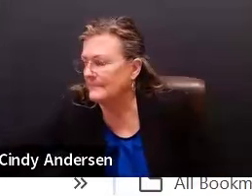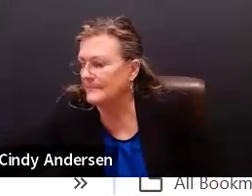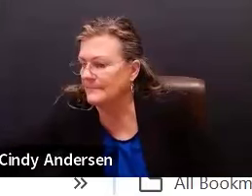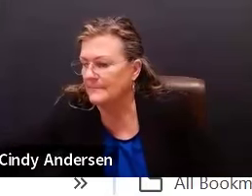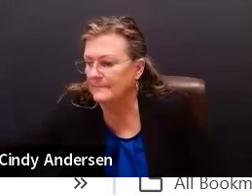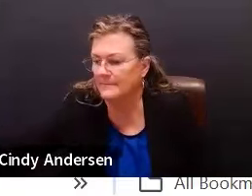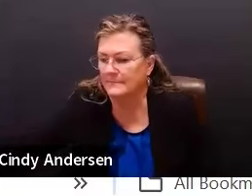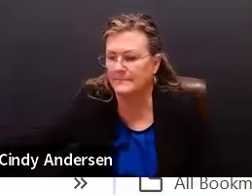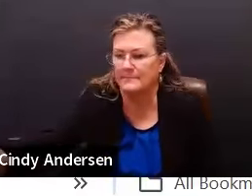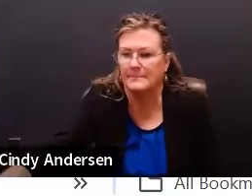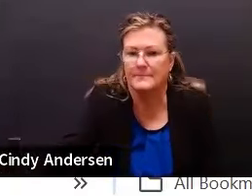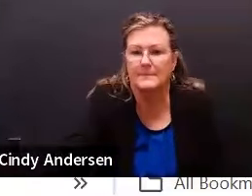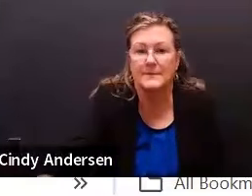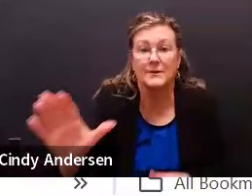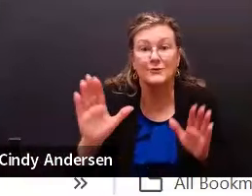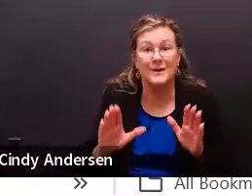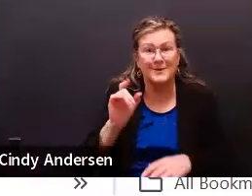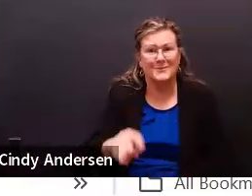But that is a great question.